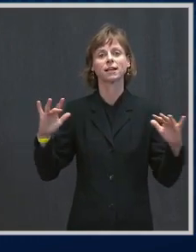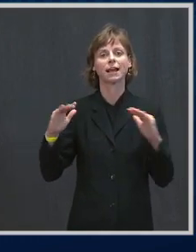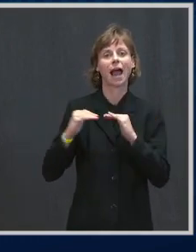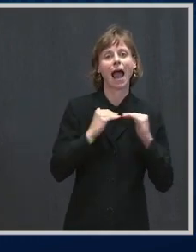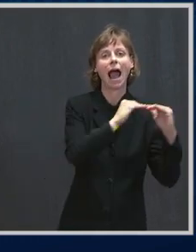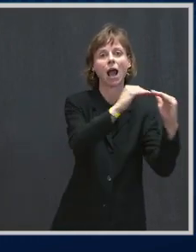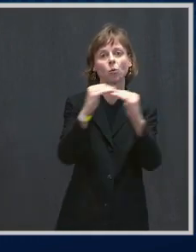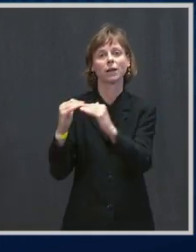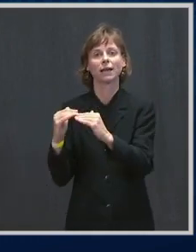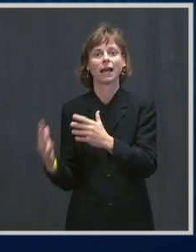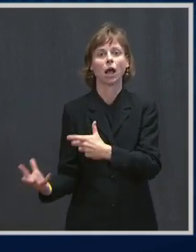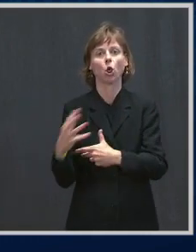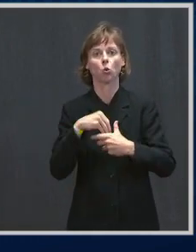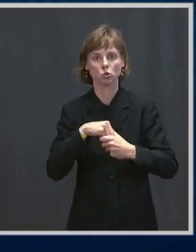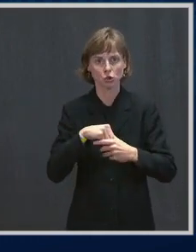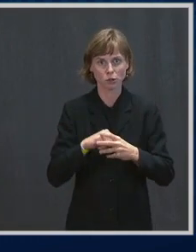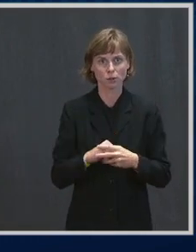inclusion,